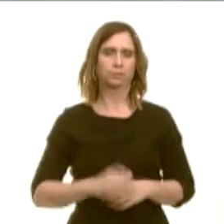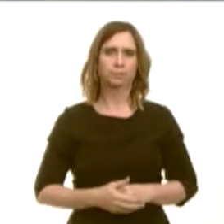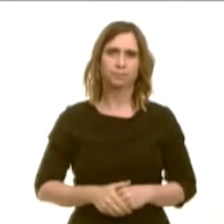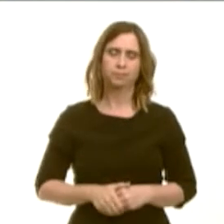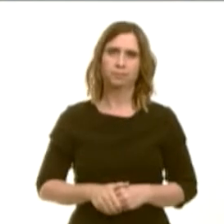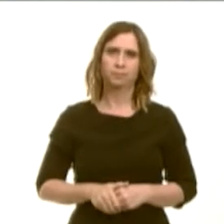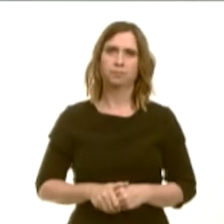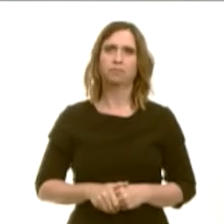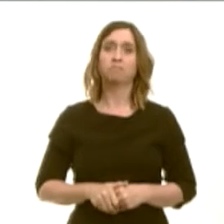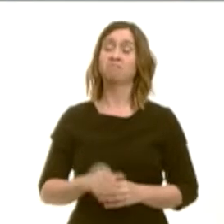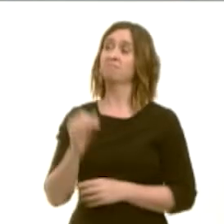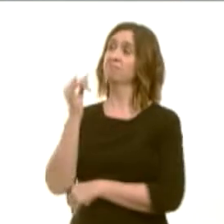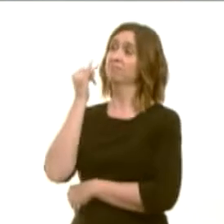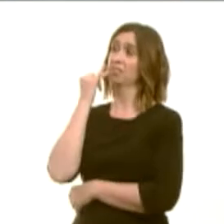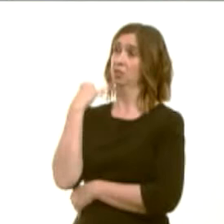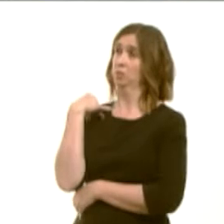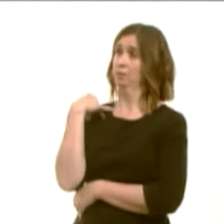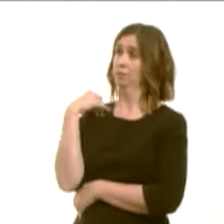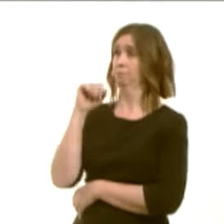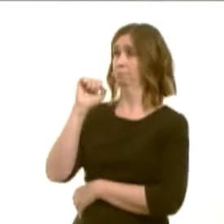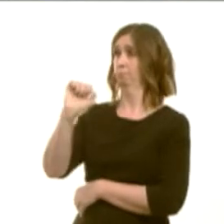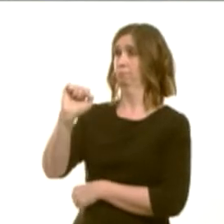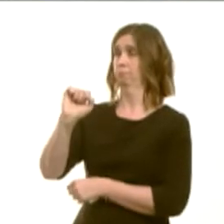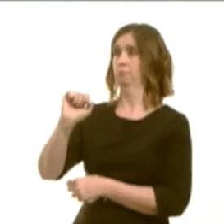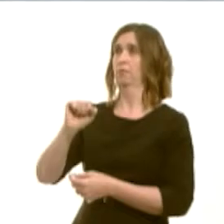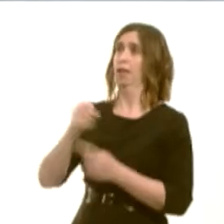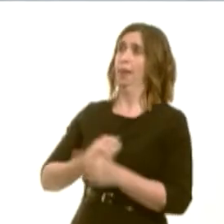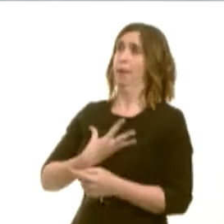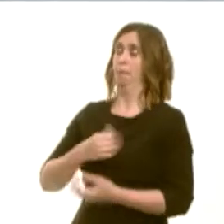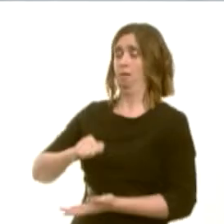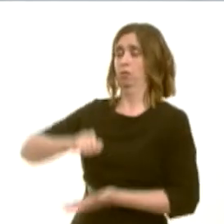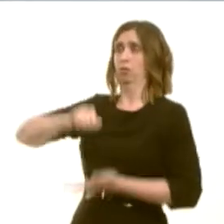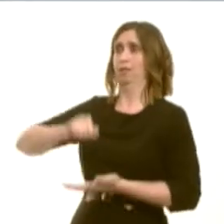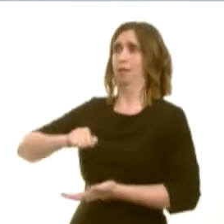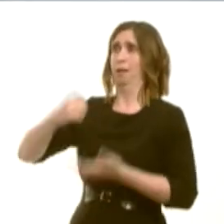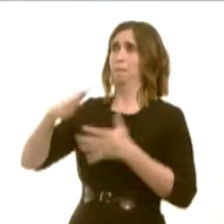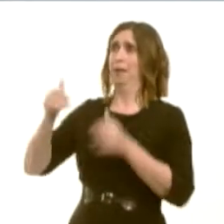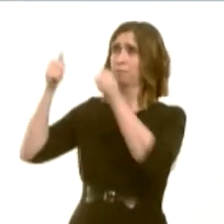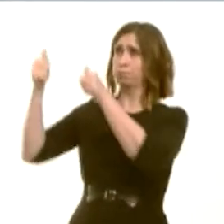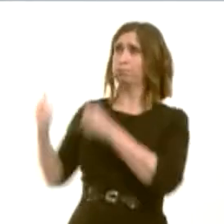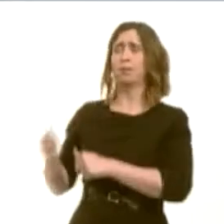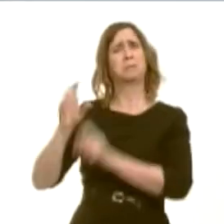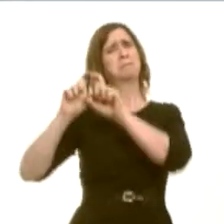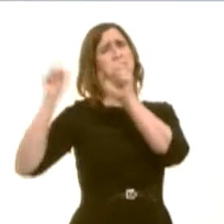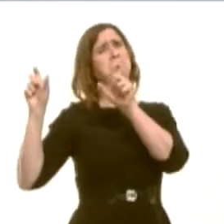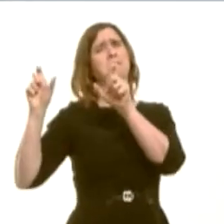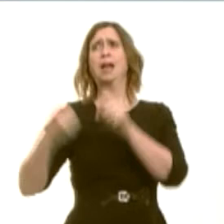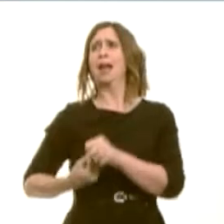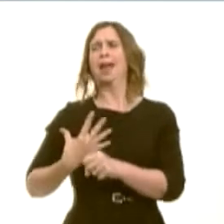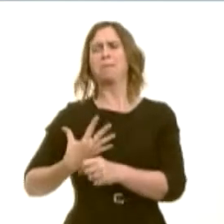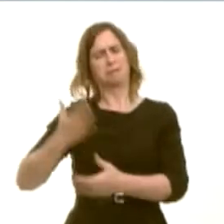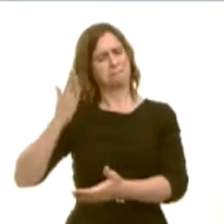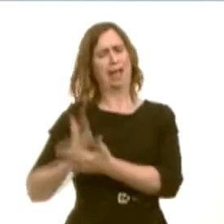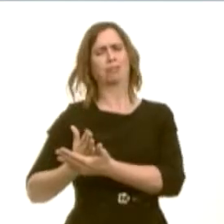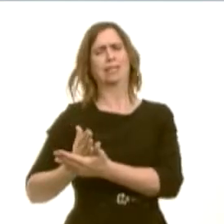Minister, last week your shadow Chancellor appeared in front of a billboard with the slogan, Labour guarantee the